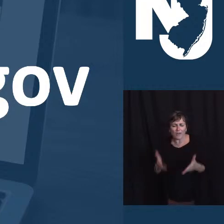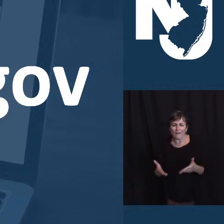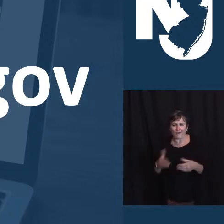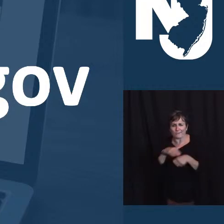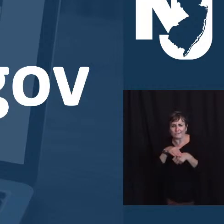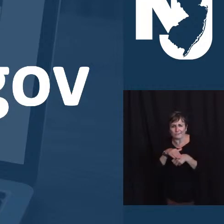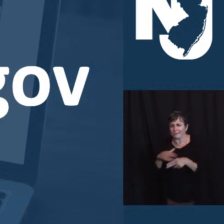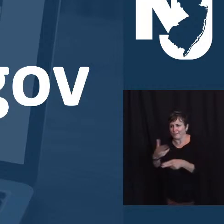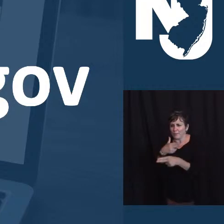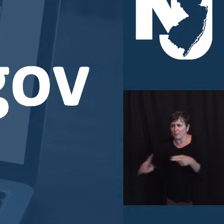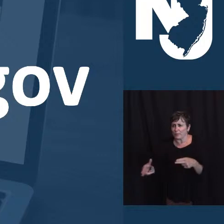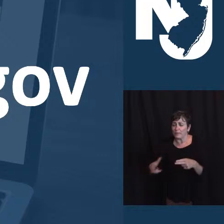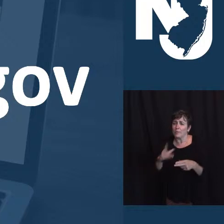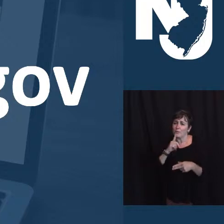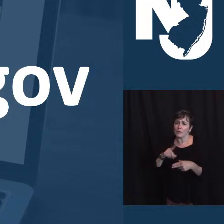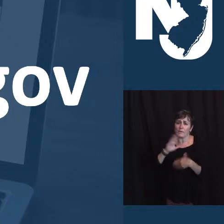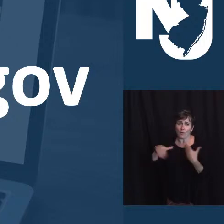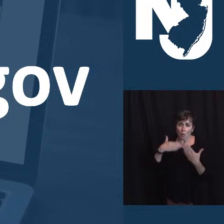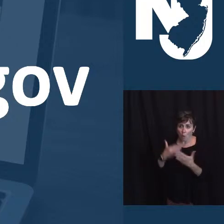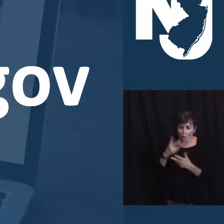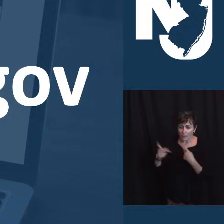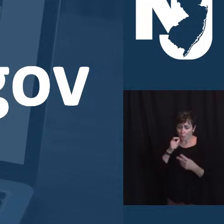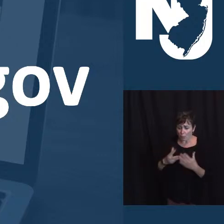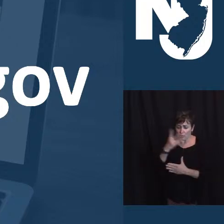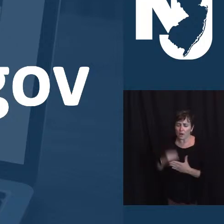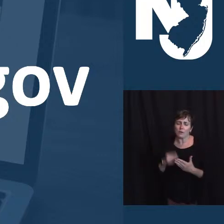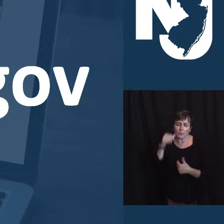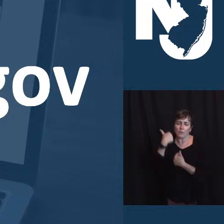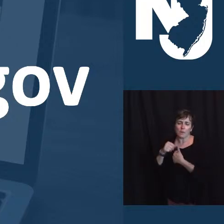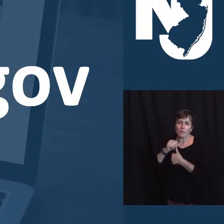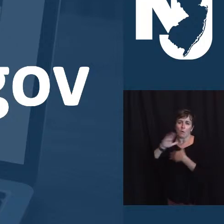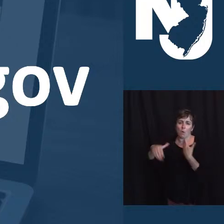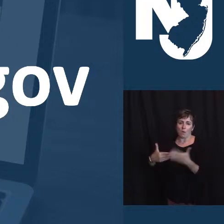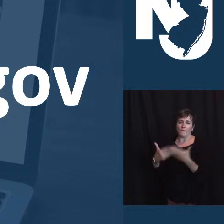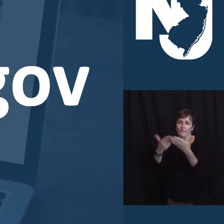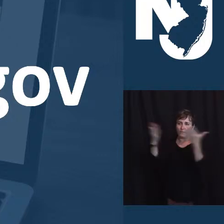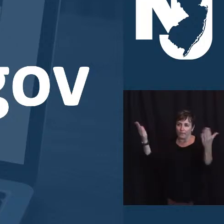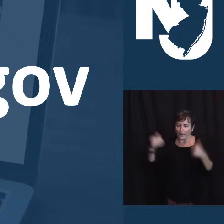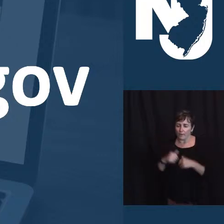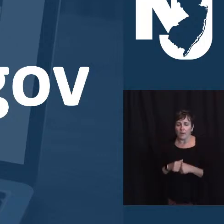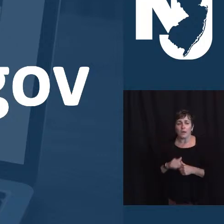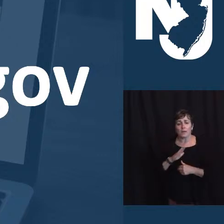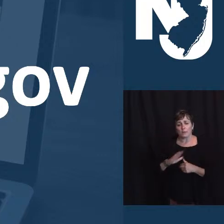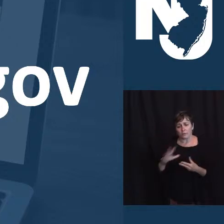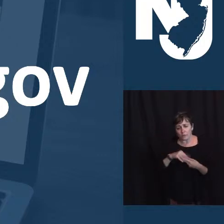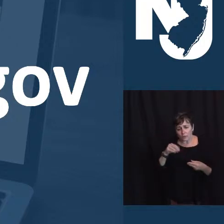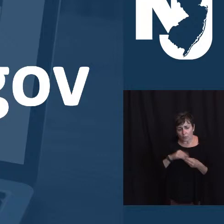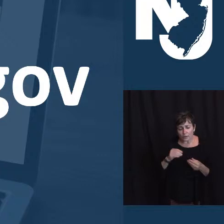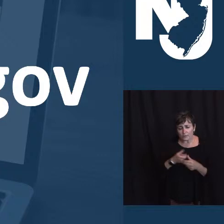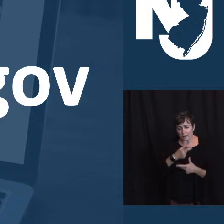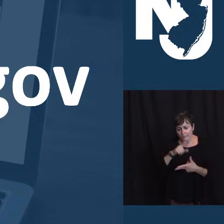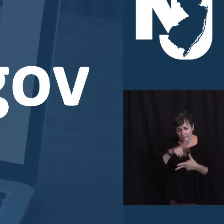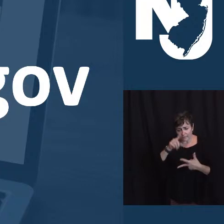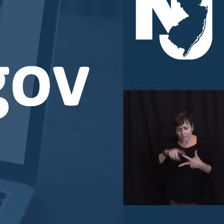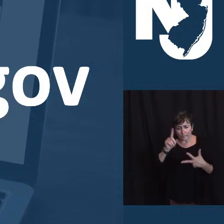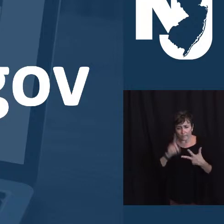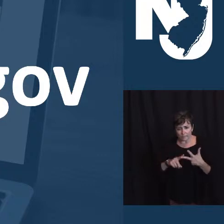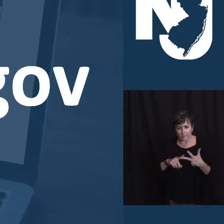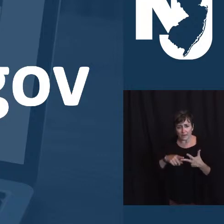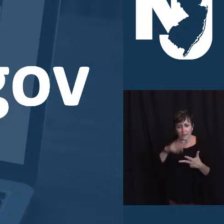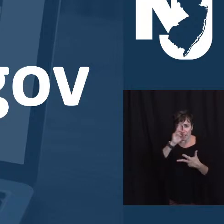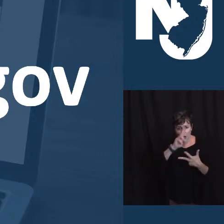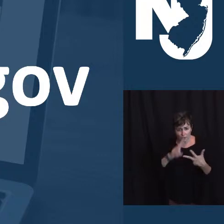who has been lost deserves to be remembered. And through the stories of those like Donna and Frank and Dee, we honor them